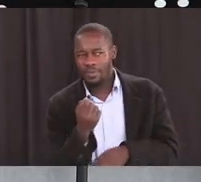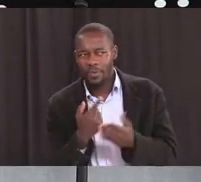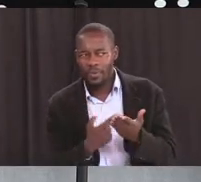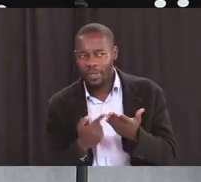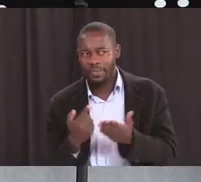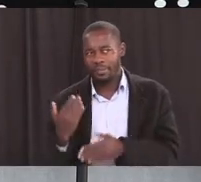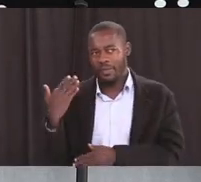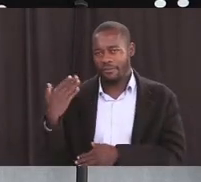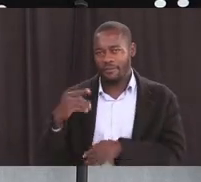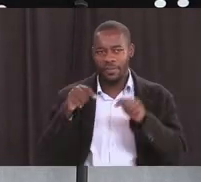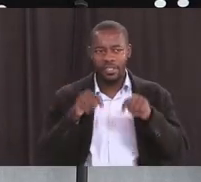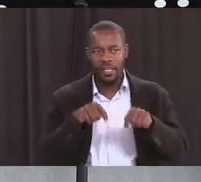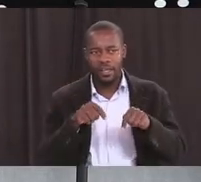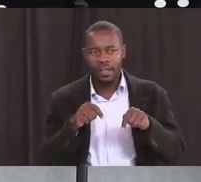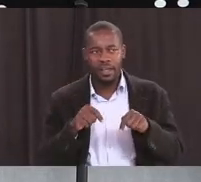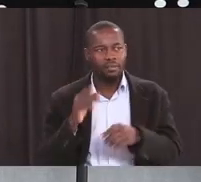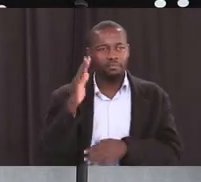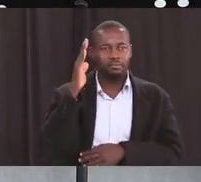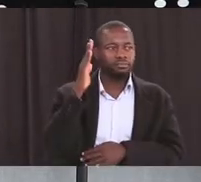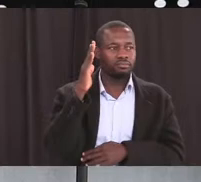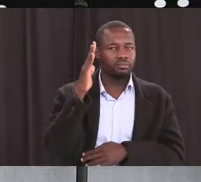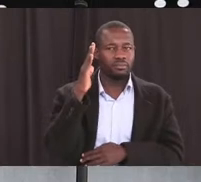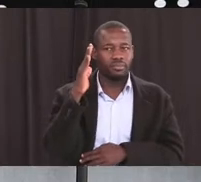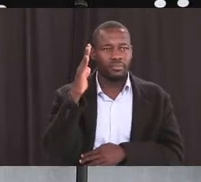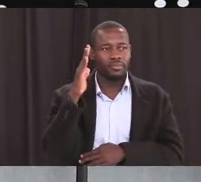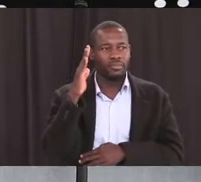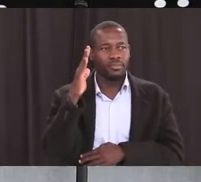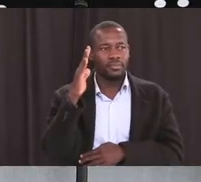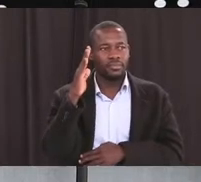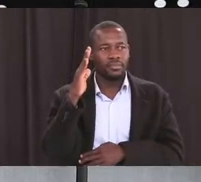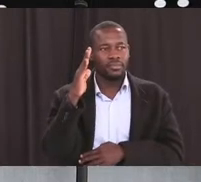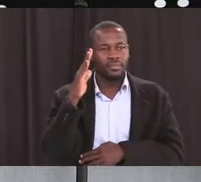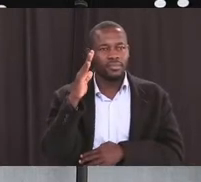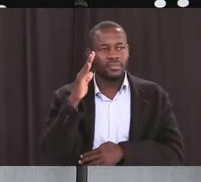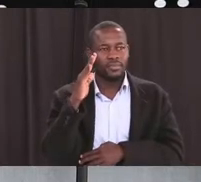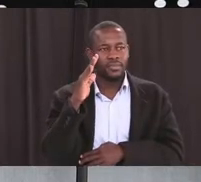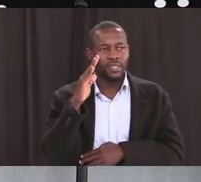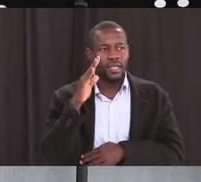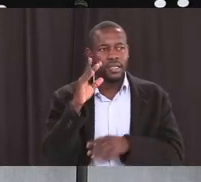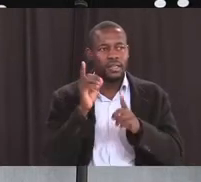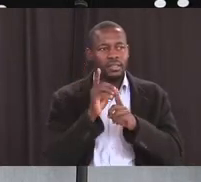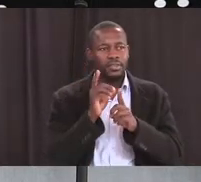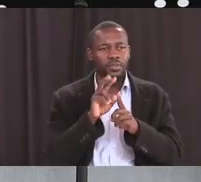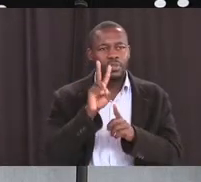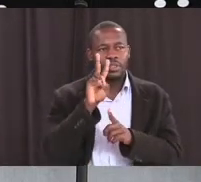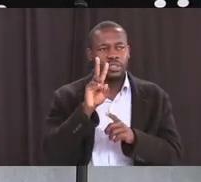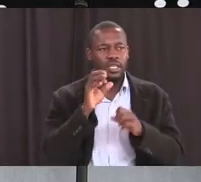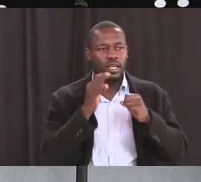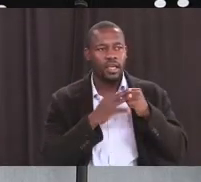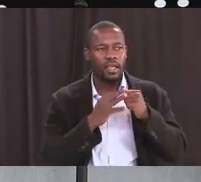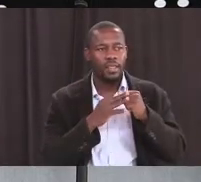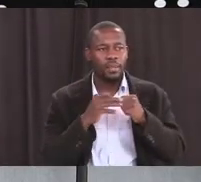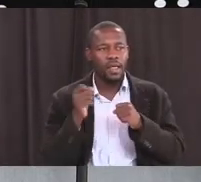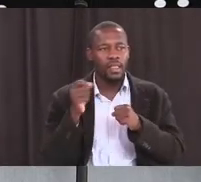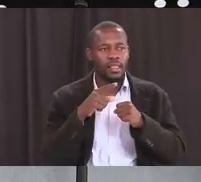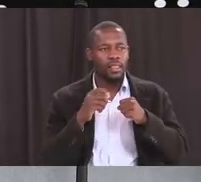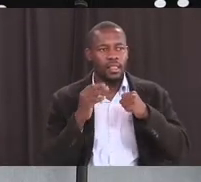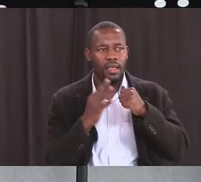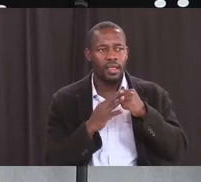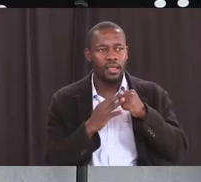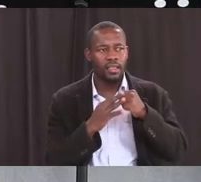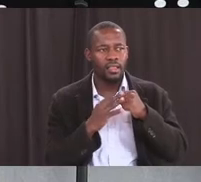lunch on the 28th of August, and you can sign up for that